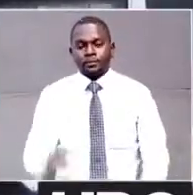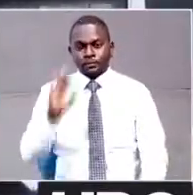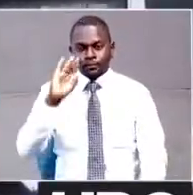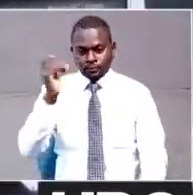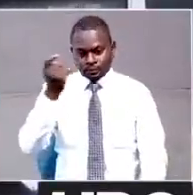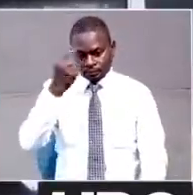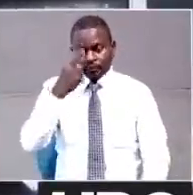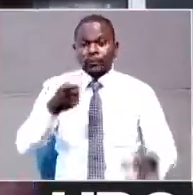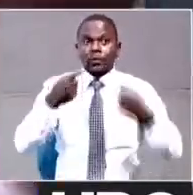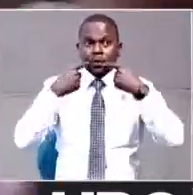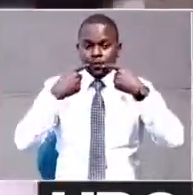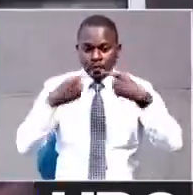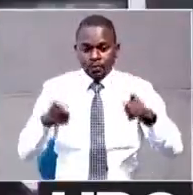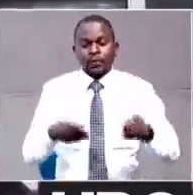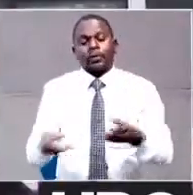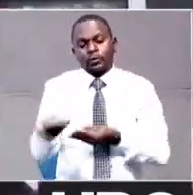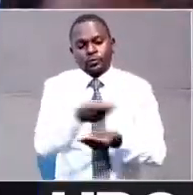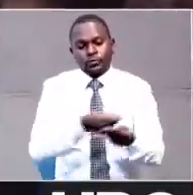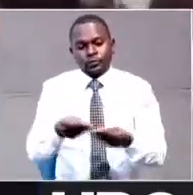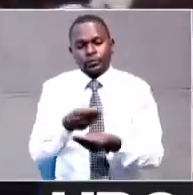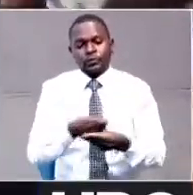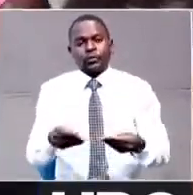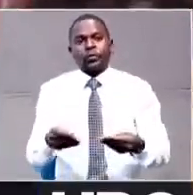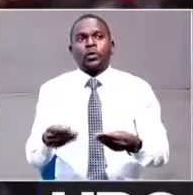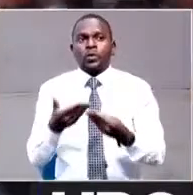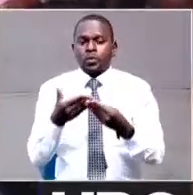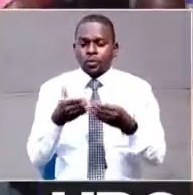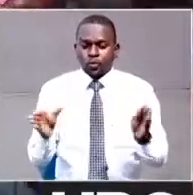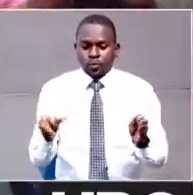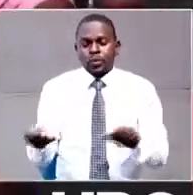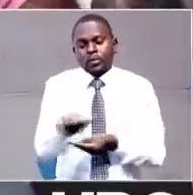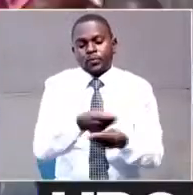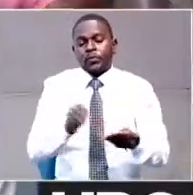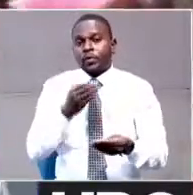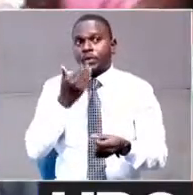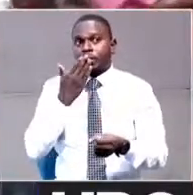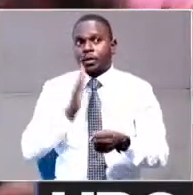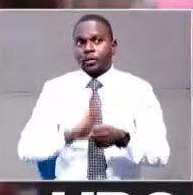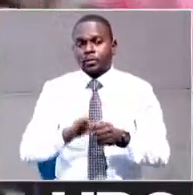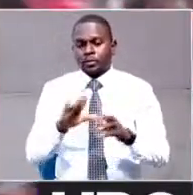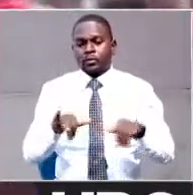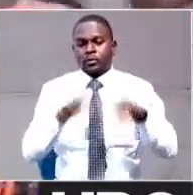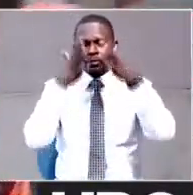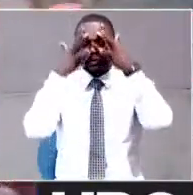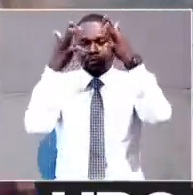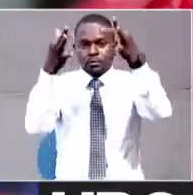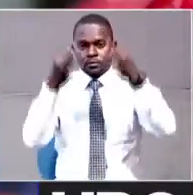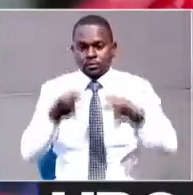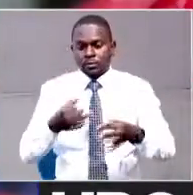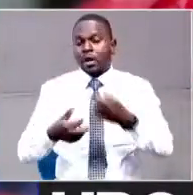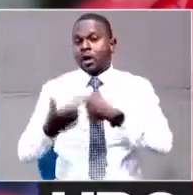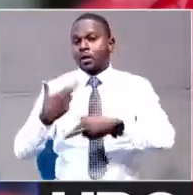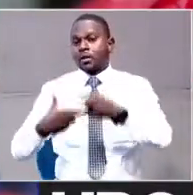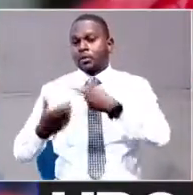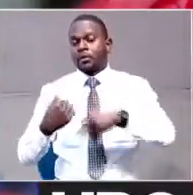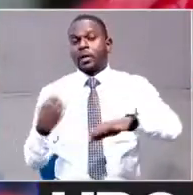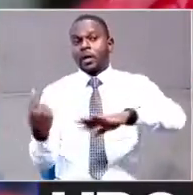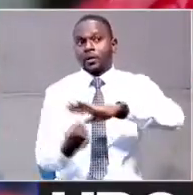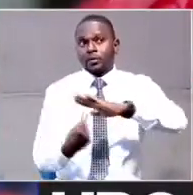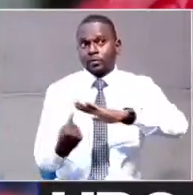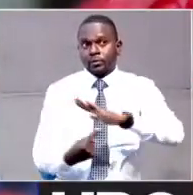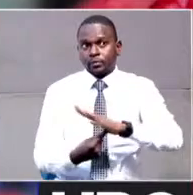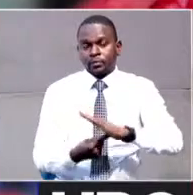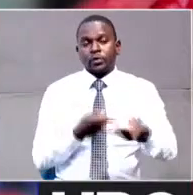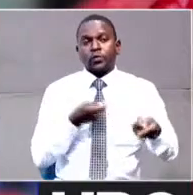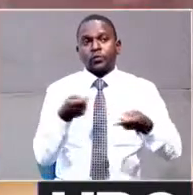Government has announced that the economy will be fully reopened as earlier promised, though the decision might be reversed if the situation gets out